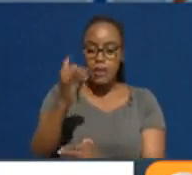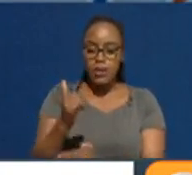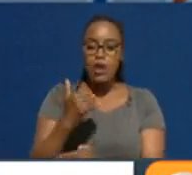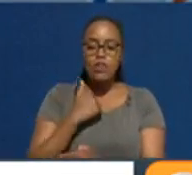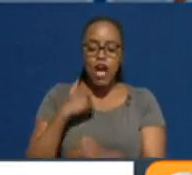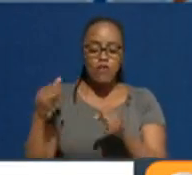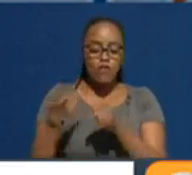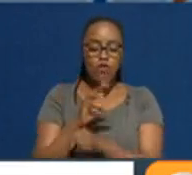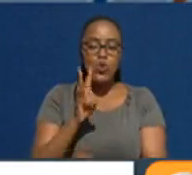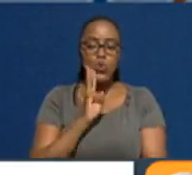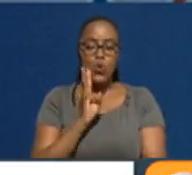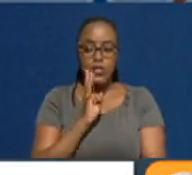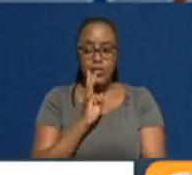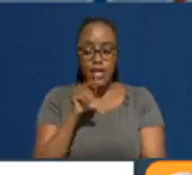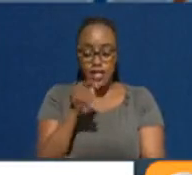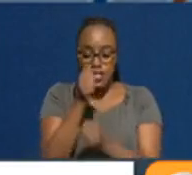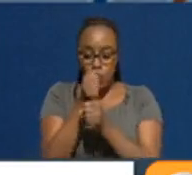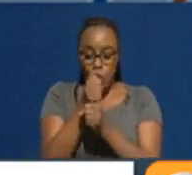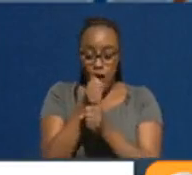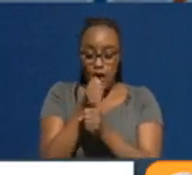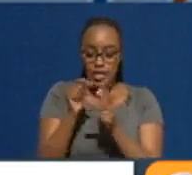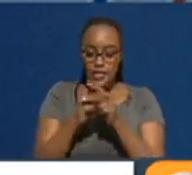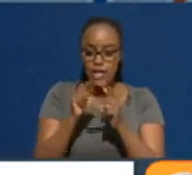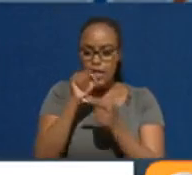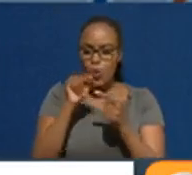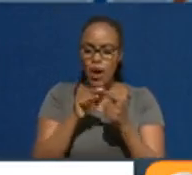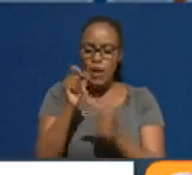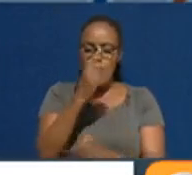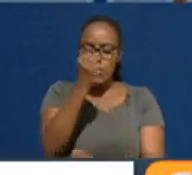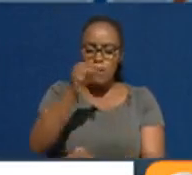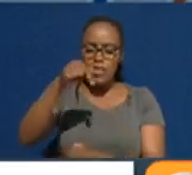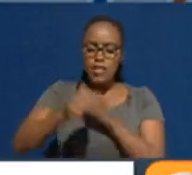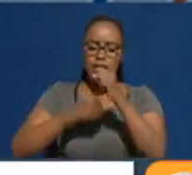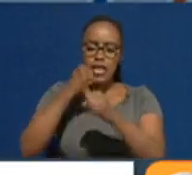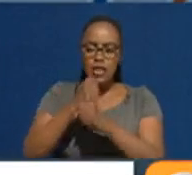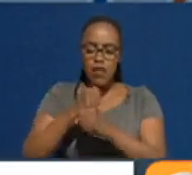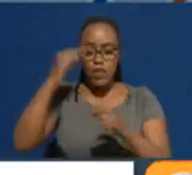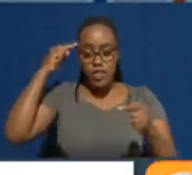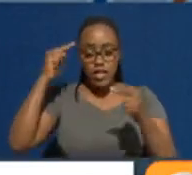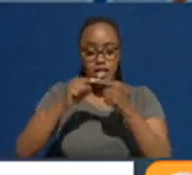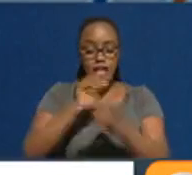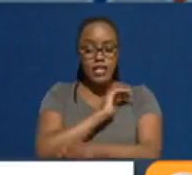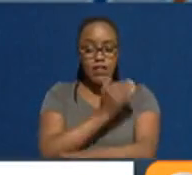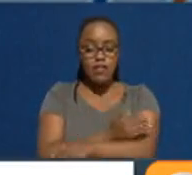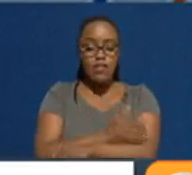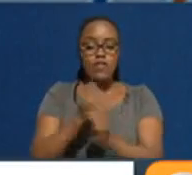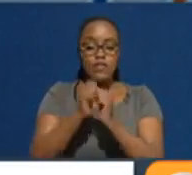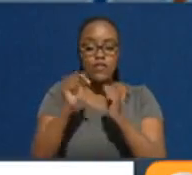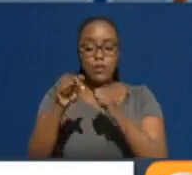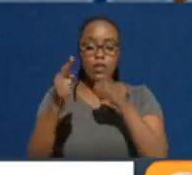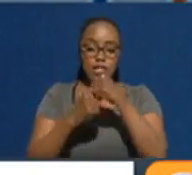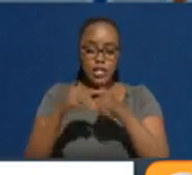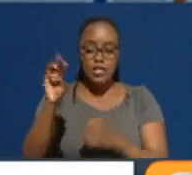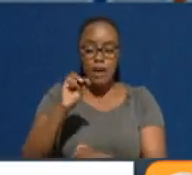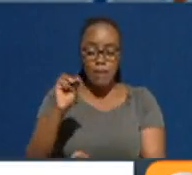to capacity. The impounding exercise, which began in late May this year, has seen its targeted capacity of 15.6